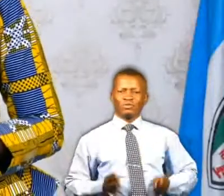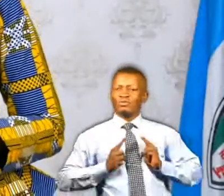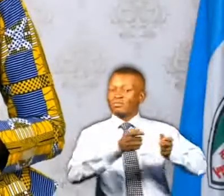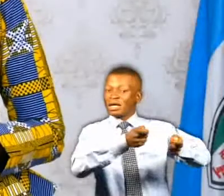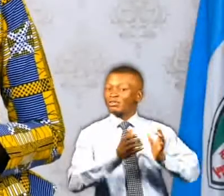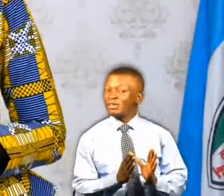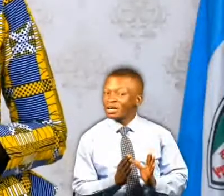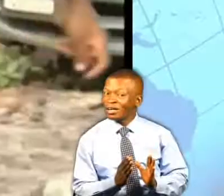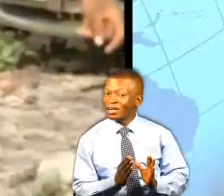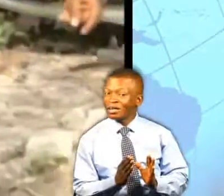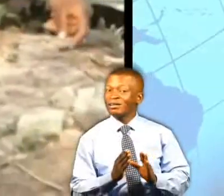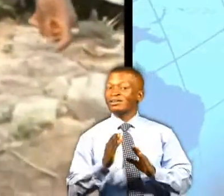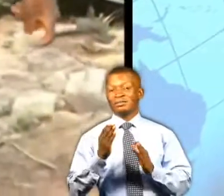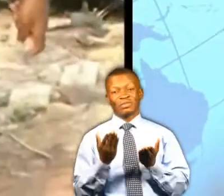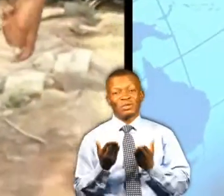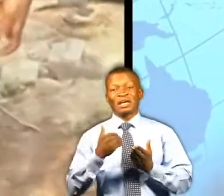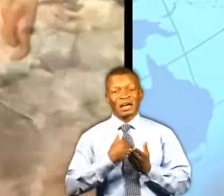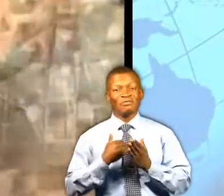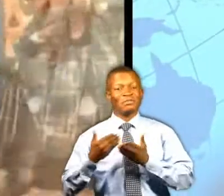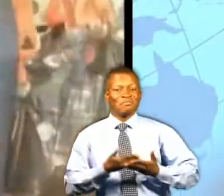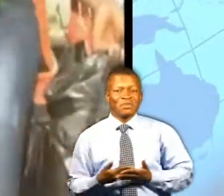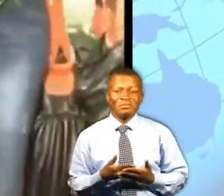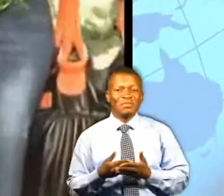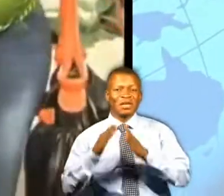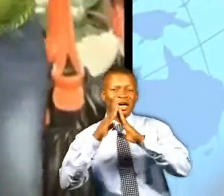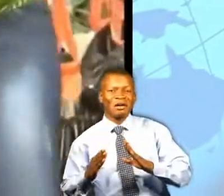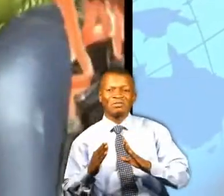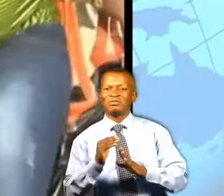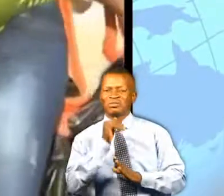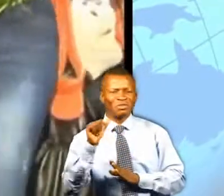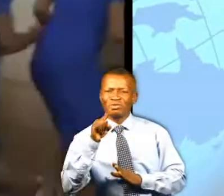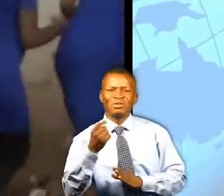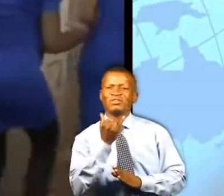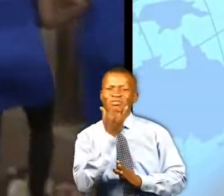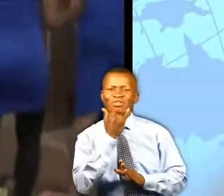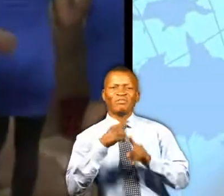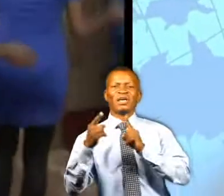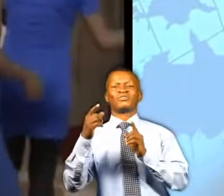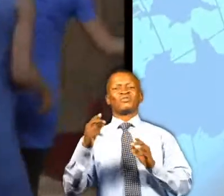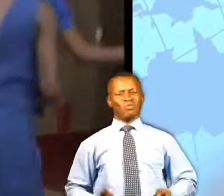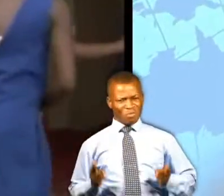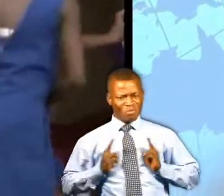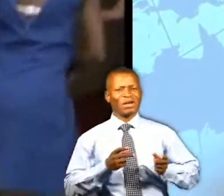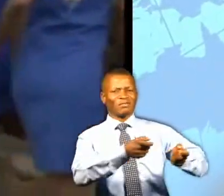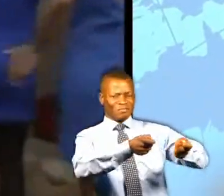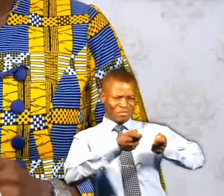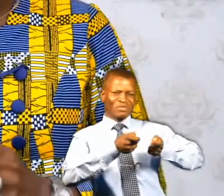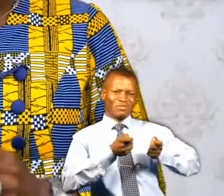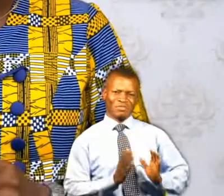is a human trafficker? And that running a baby factory is not just illegal, but is considered human